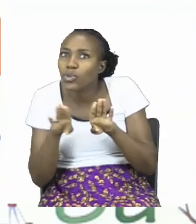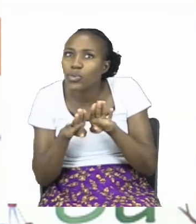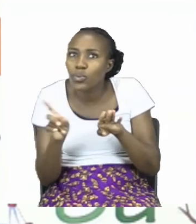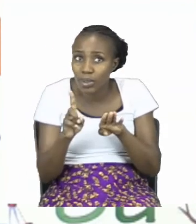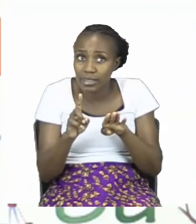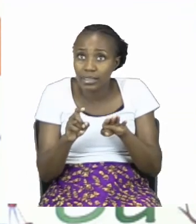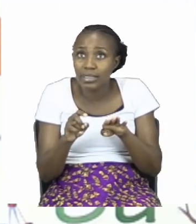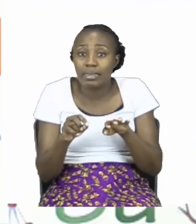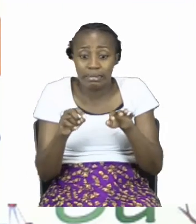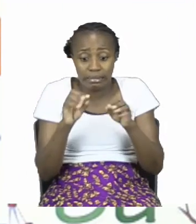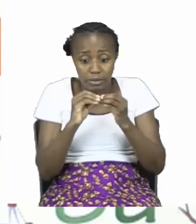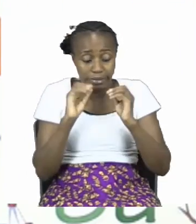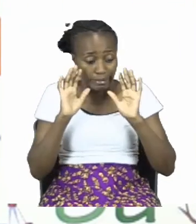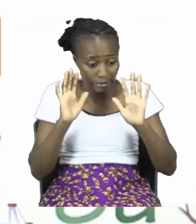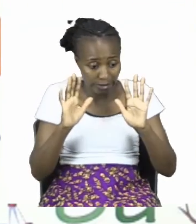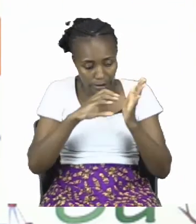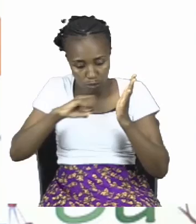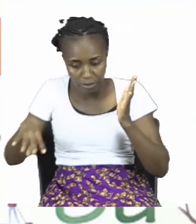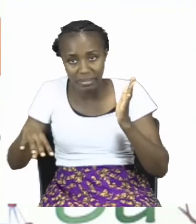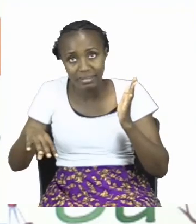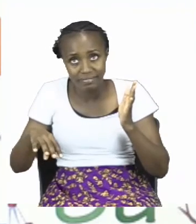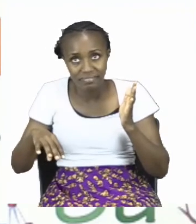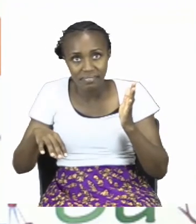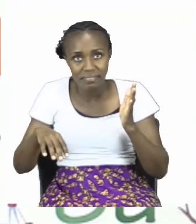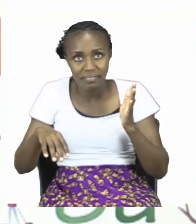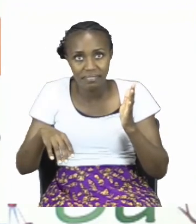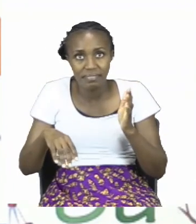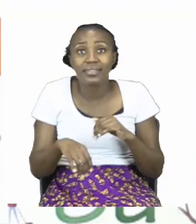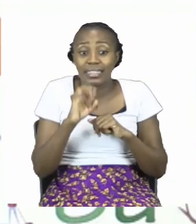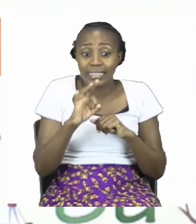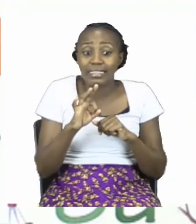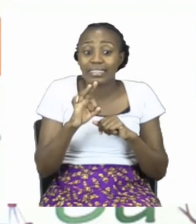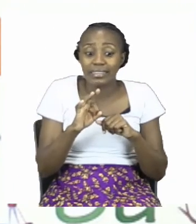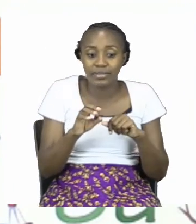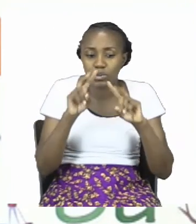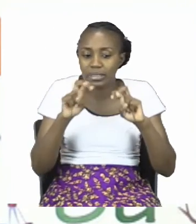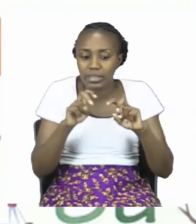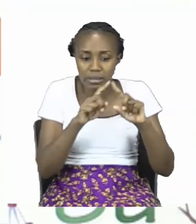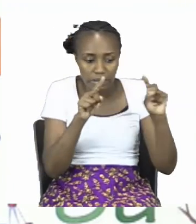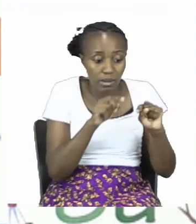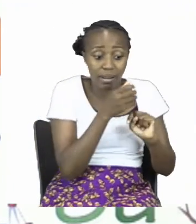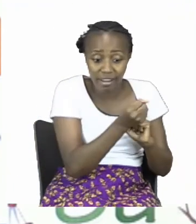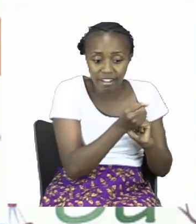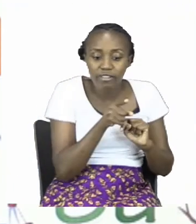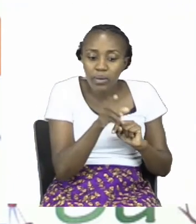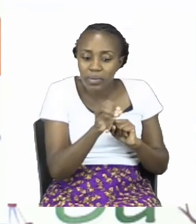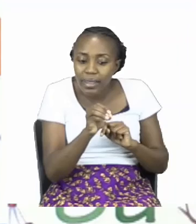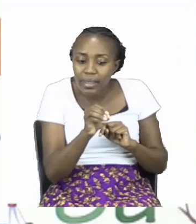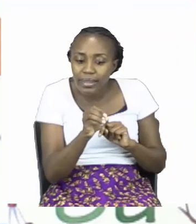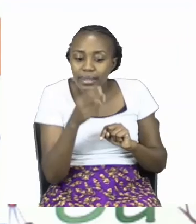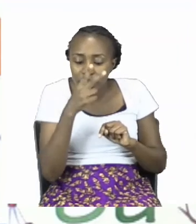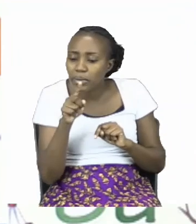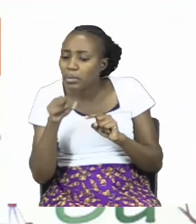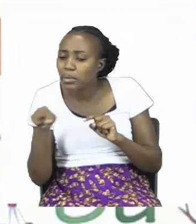take the number you've been given and then subtract from the second number. But if you're missing the number in the middle,